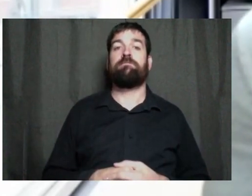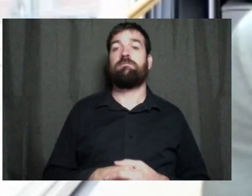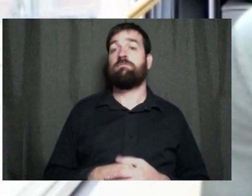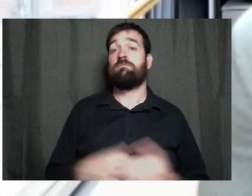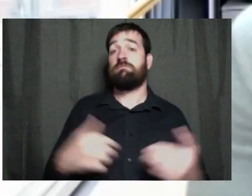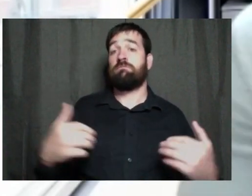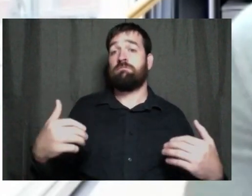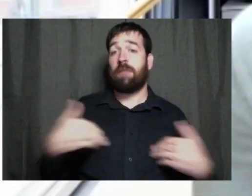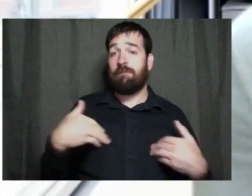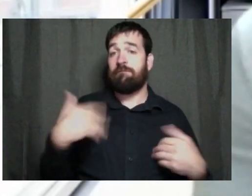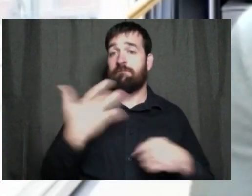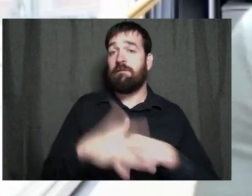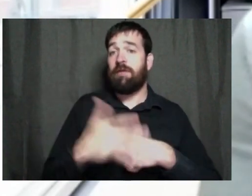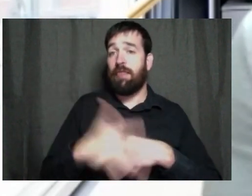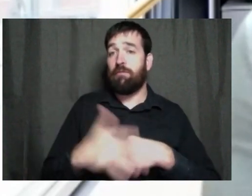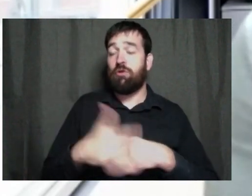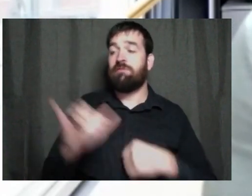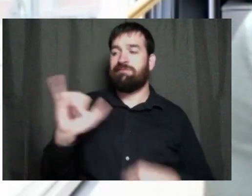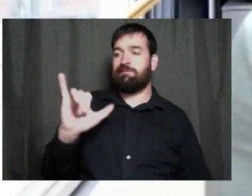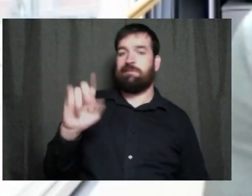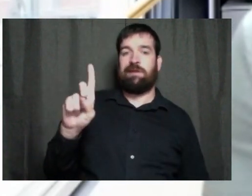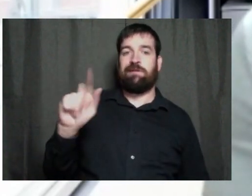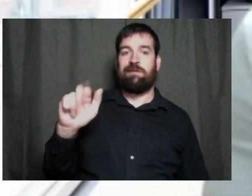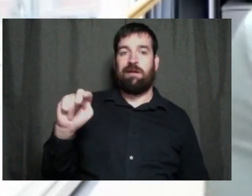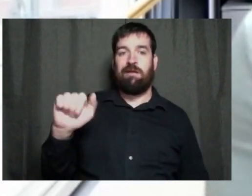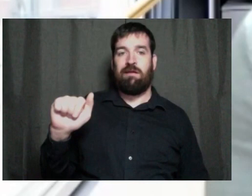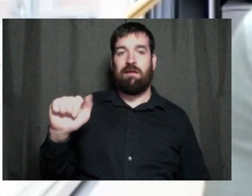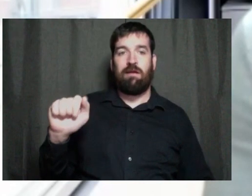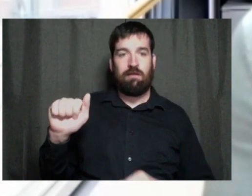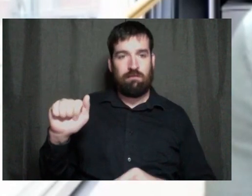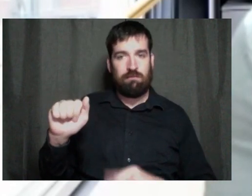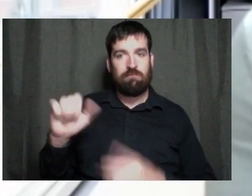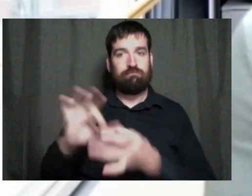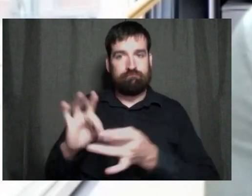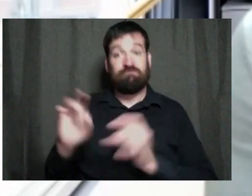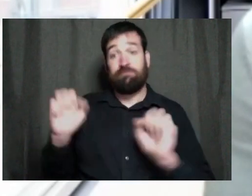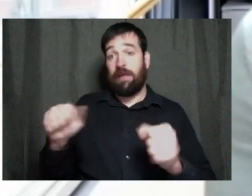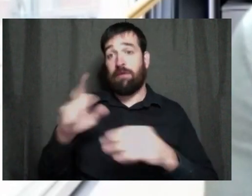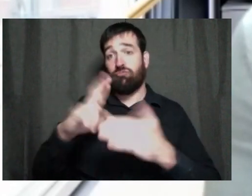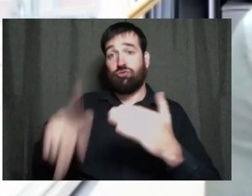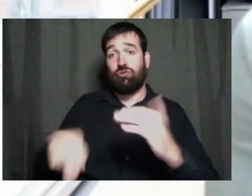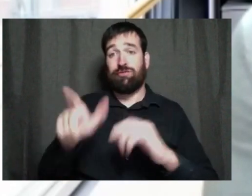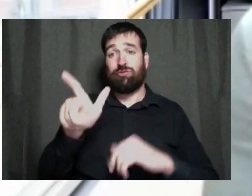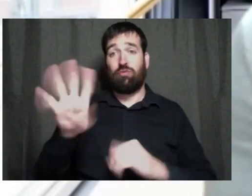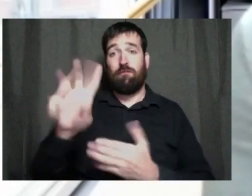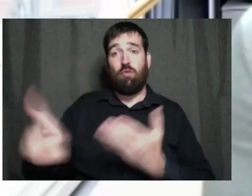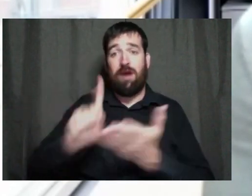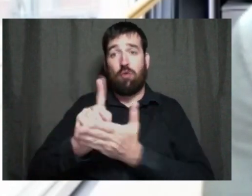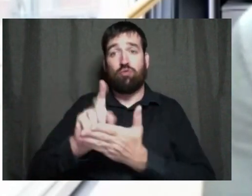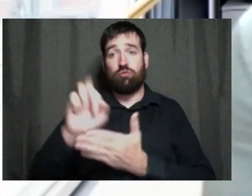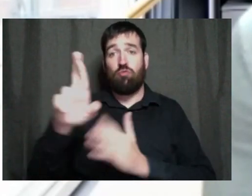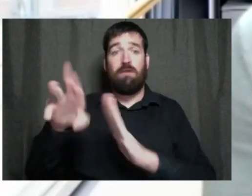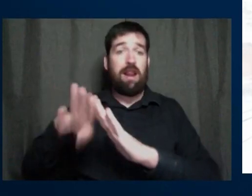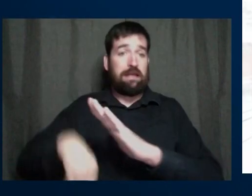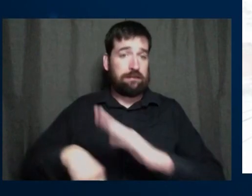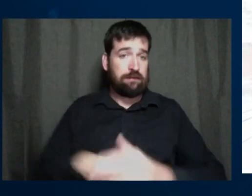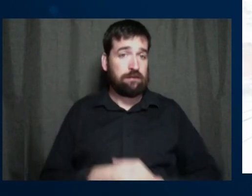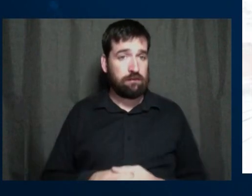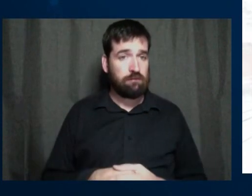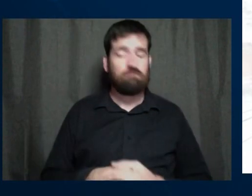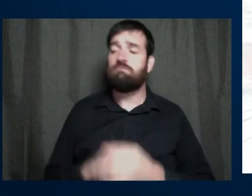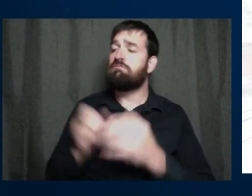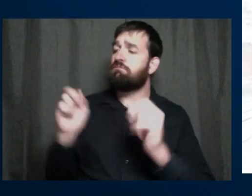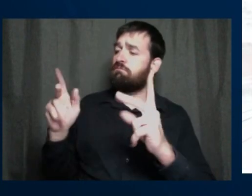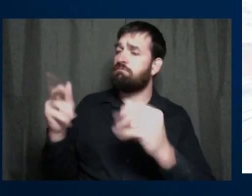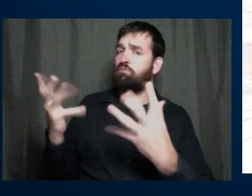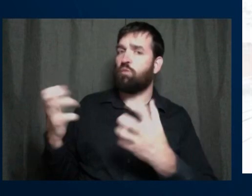available slots, and like Dana said, you can get your results back within about 24 hours or less. So I want to talk about staffing in